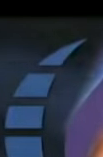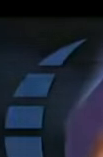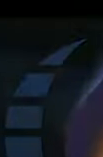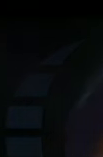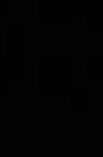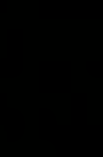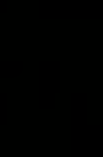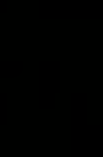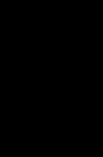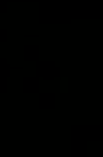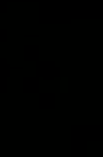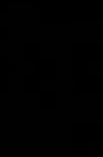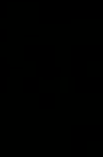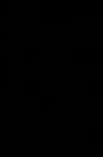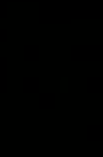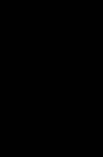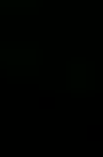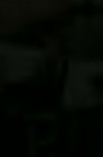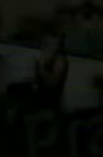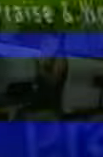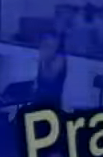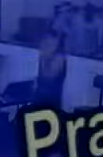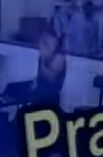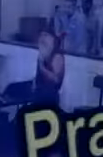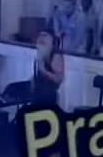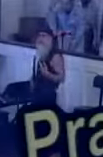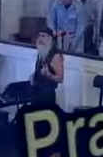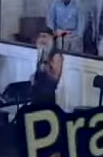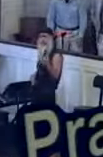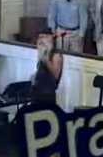Founders Metropolitan Community Church, Los Angeles.